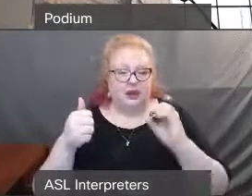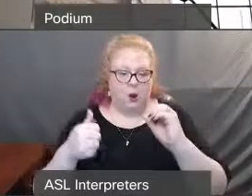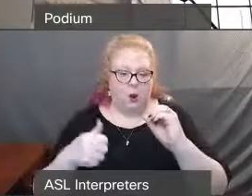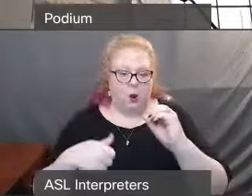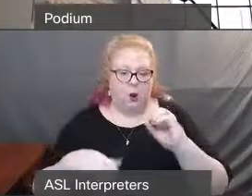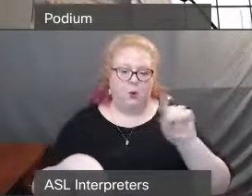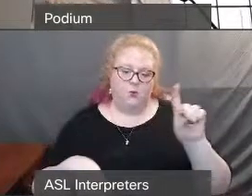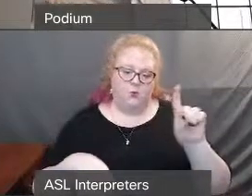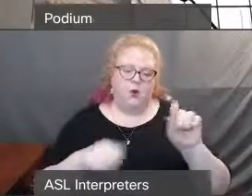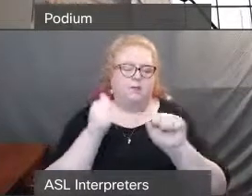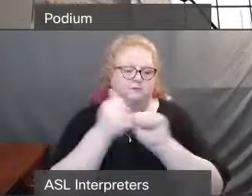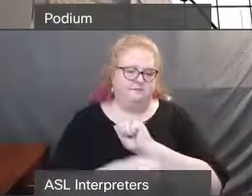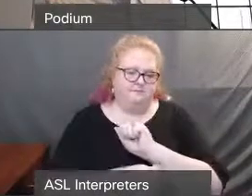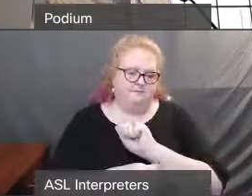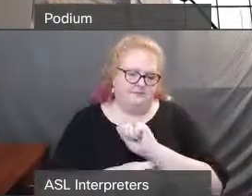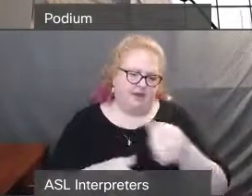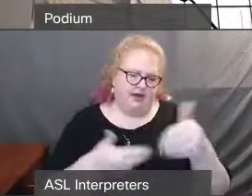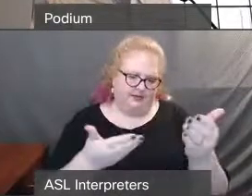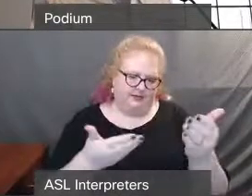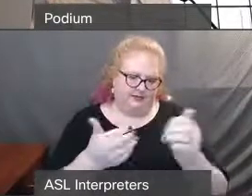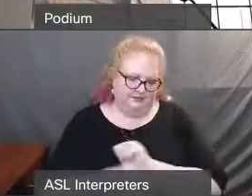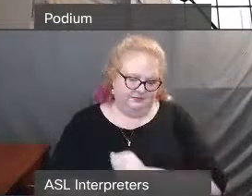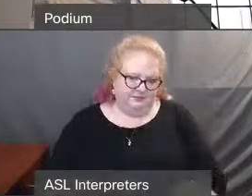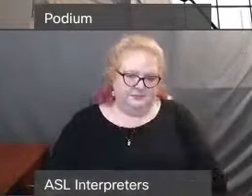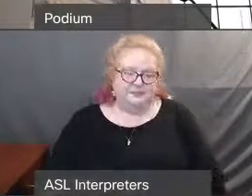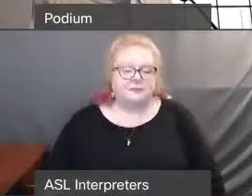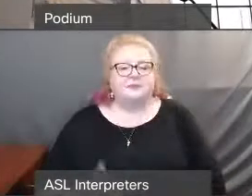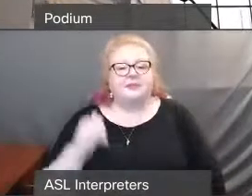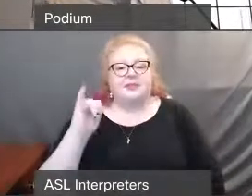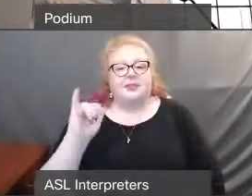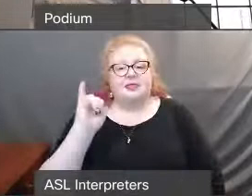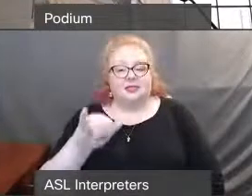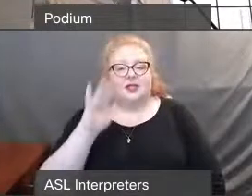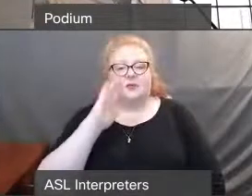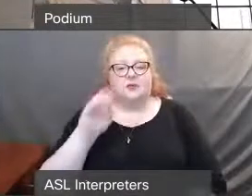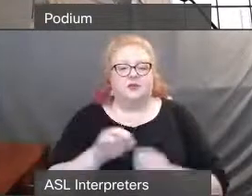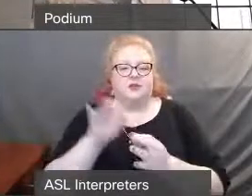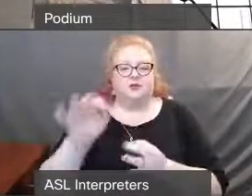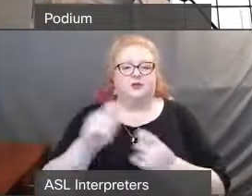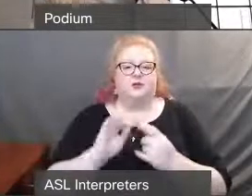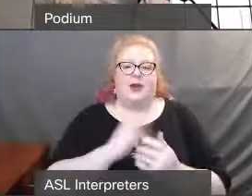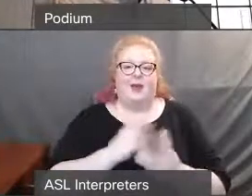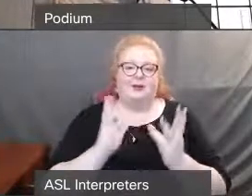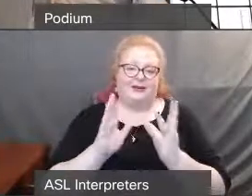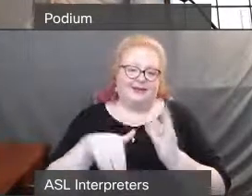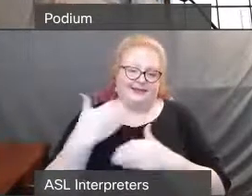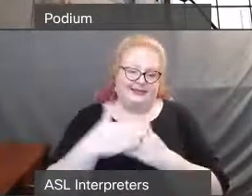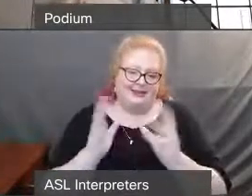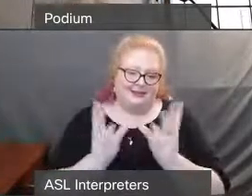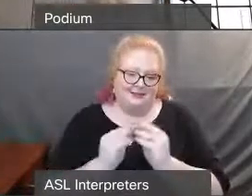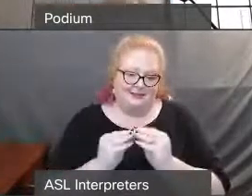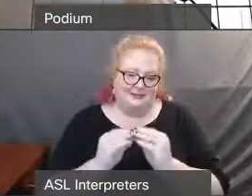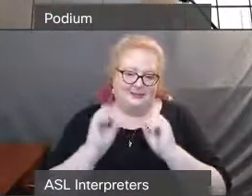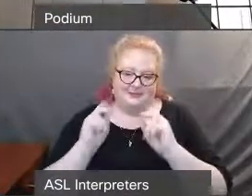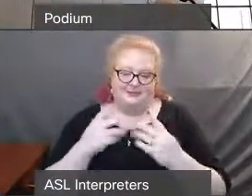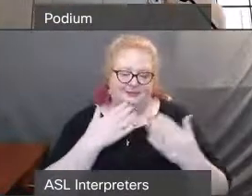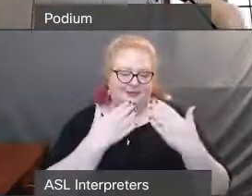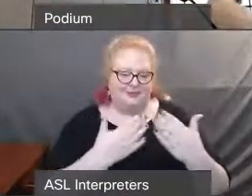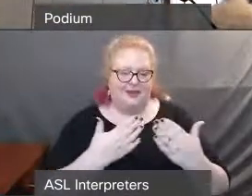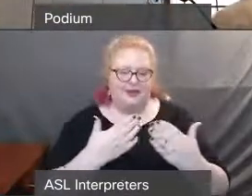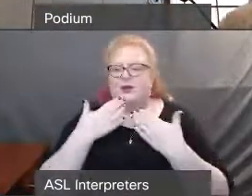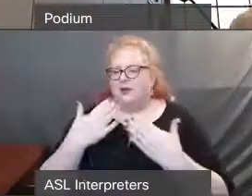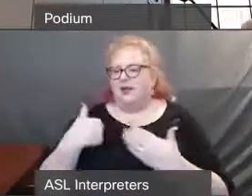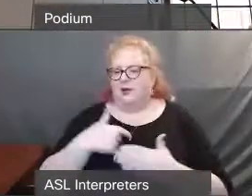10-0-1. The motion passes. Okay, so this will be deferred to our next meeting. Thank you. Okay, thank you. We appreciate you. Thank